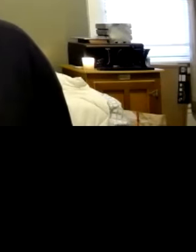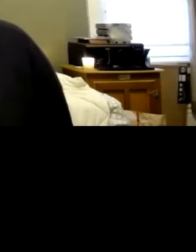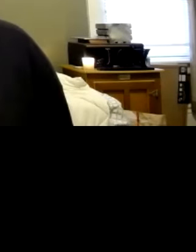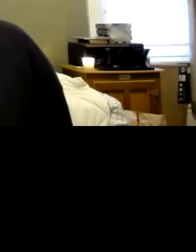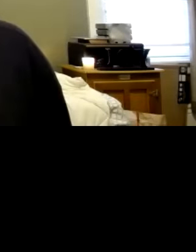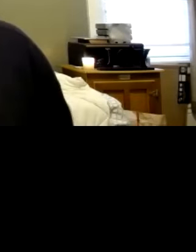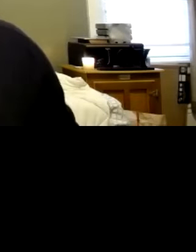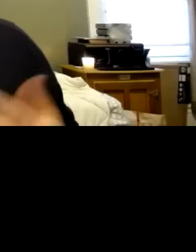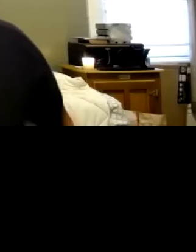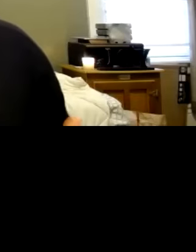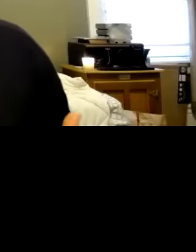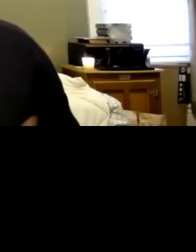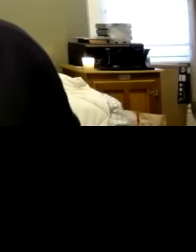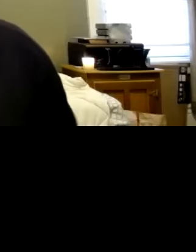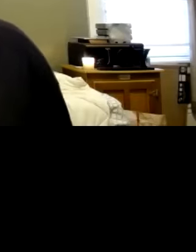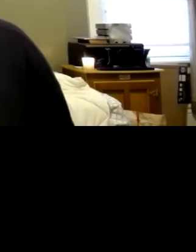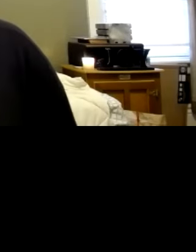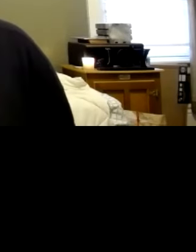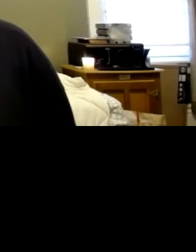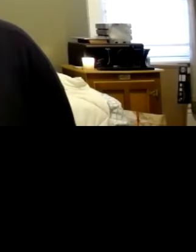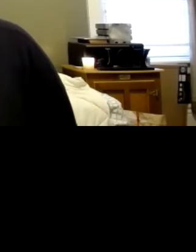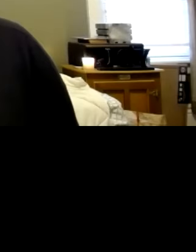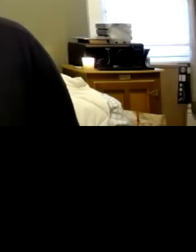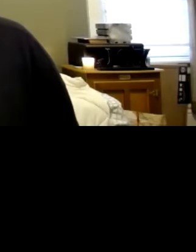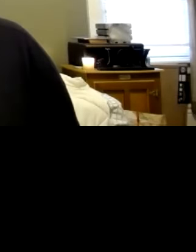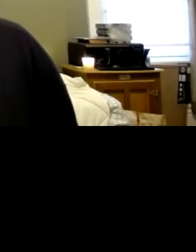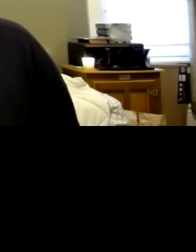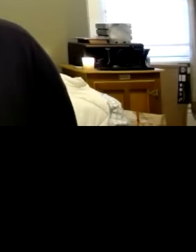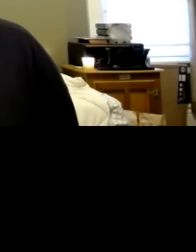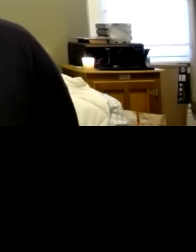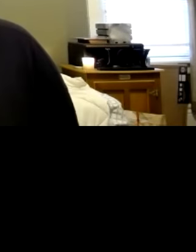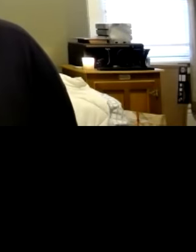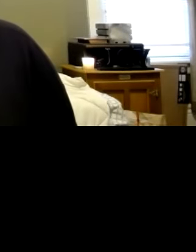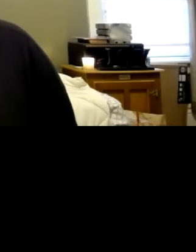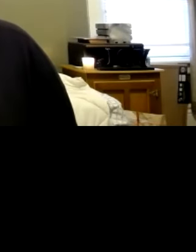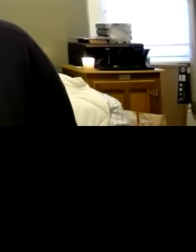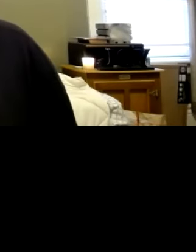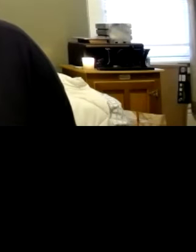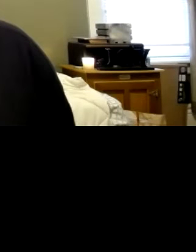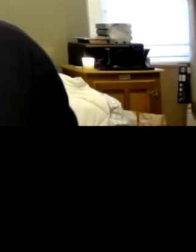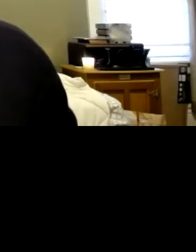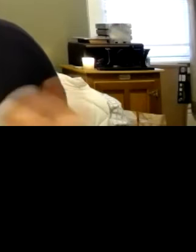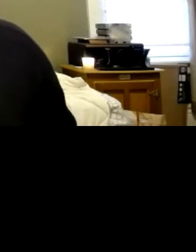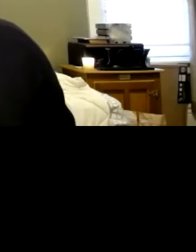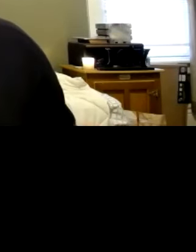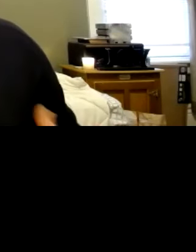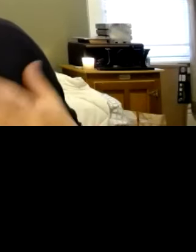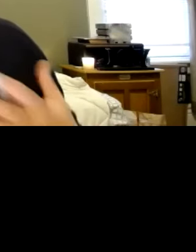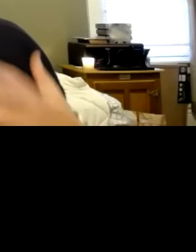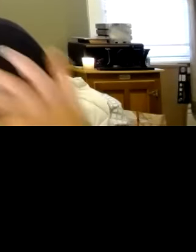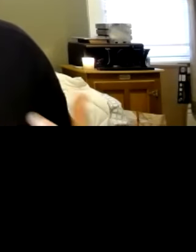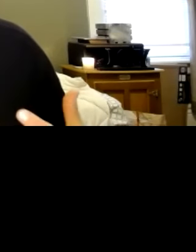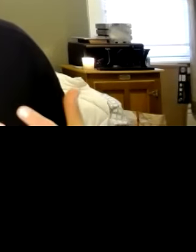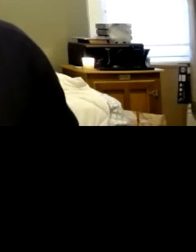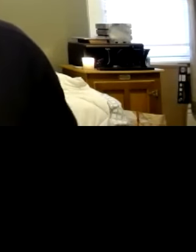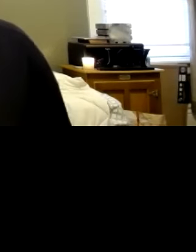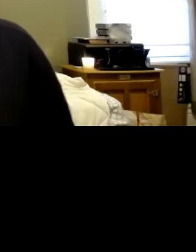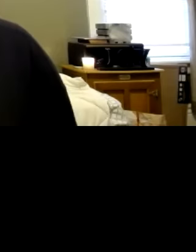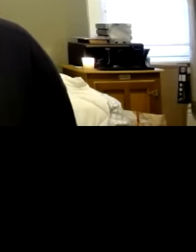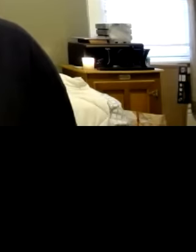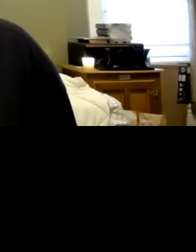years ago, I was particularly impressed by the fact that no matter what sector he was working in, his work was driven by person-centered care